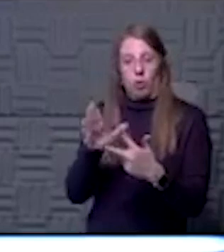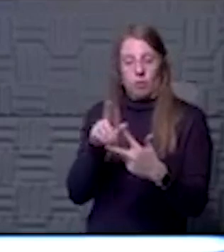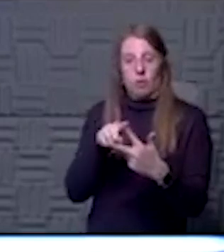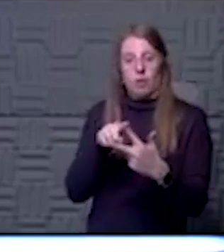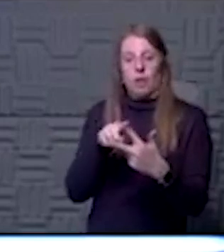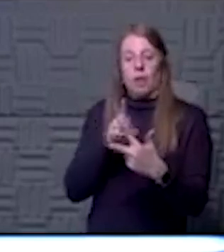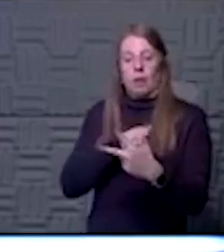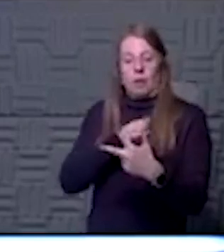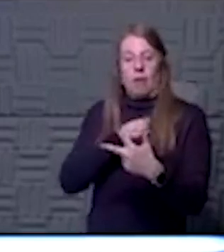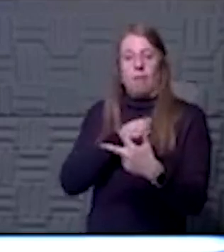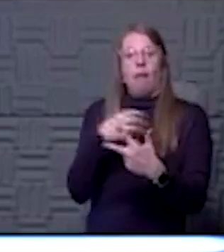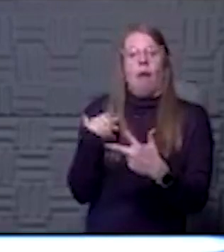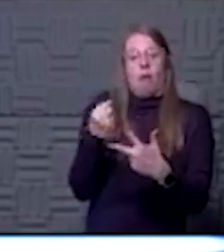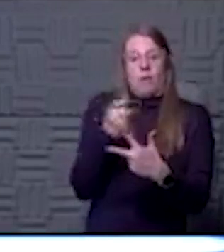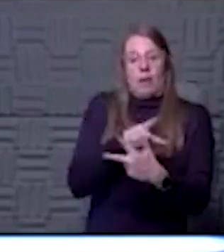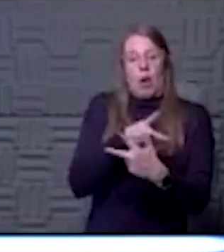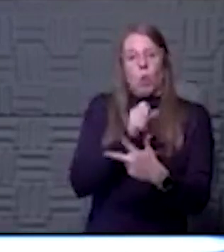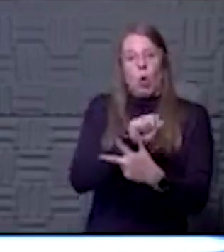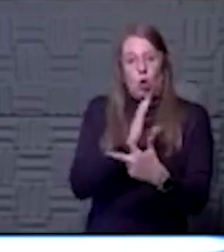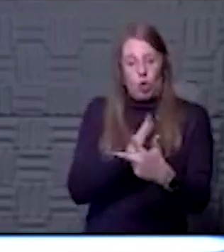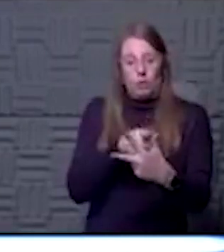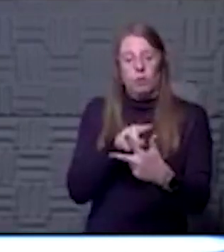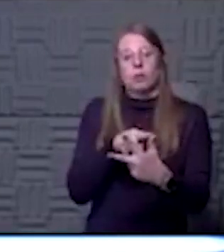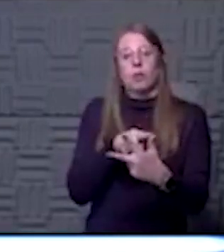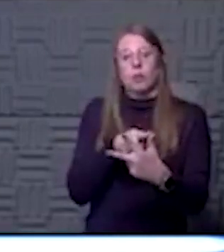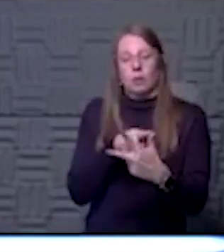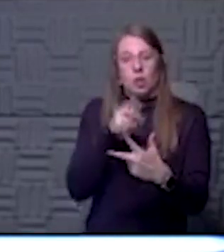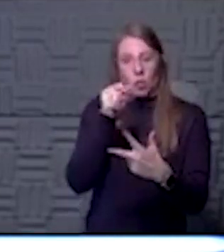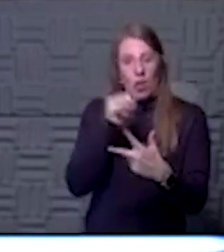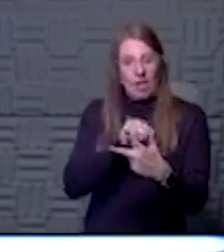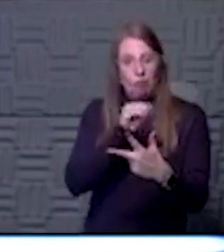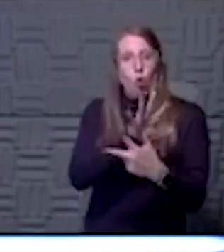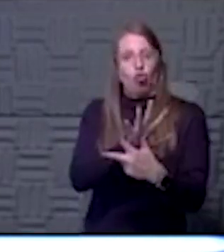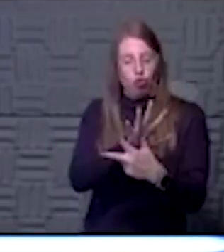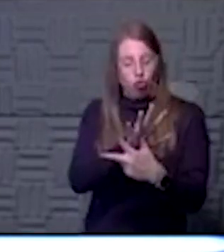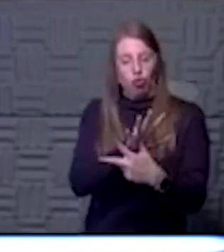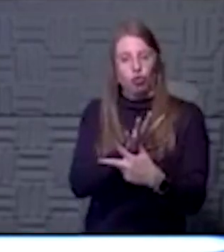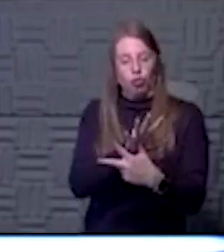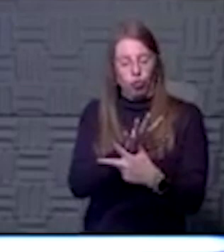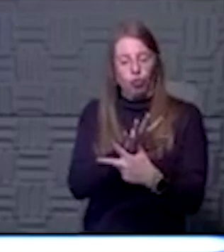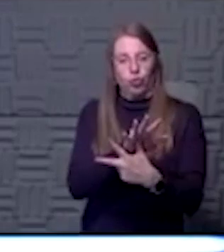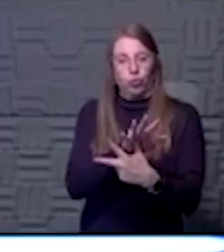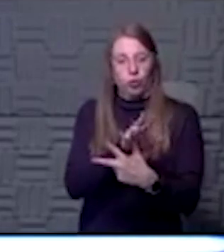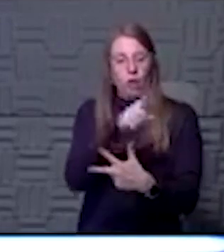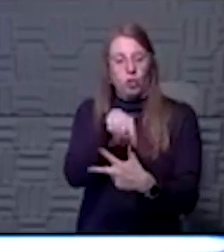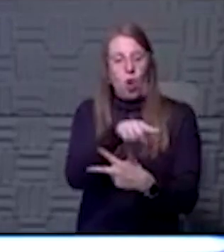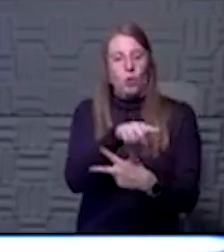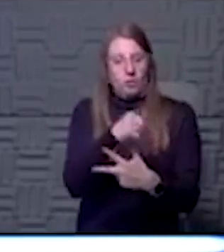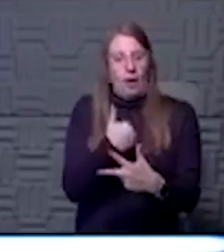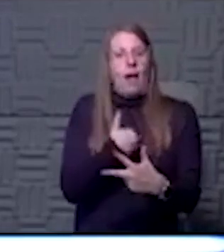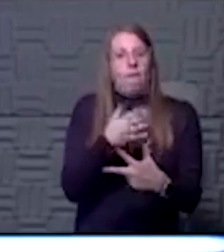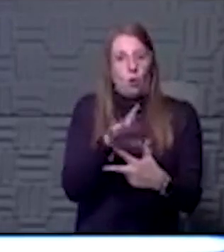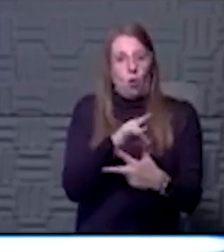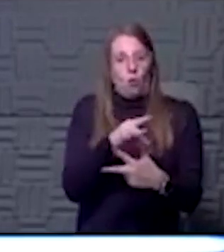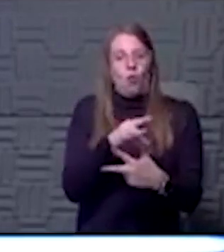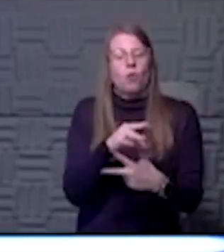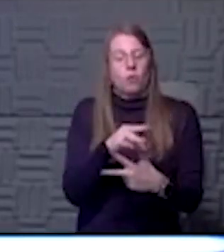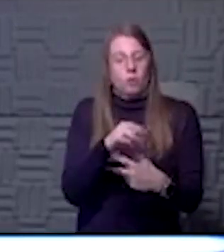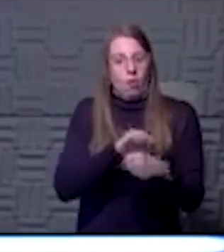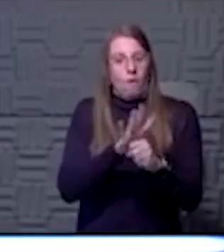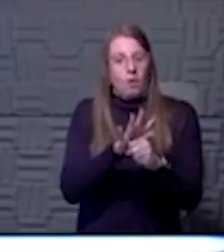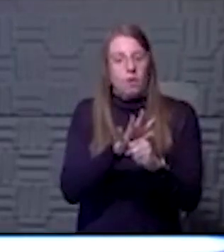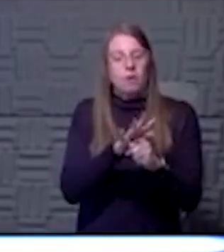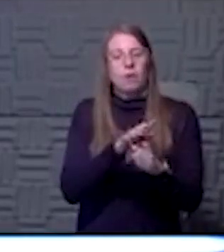healthcare workers and those associated with quick exposure to those with COVID, and then first